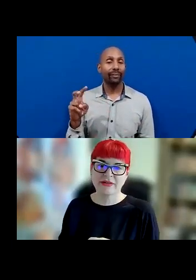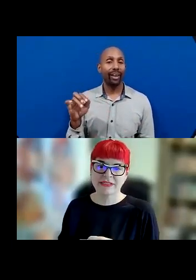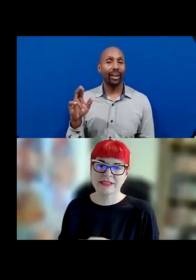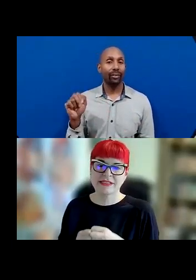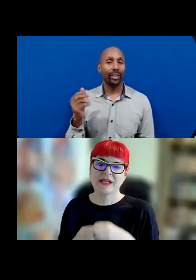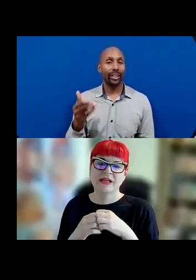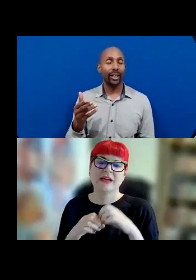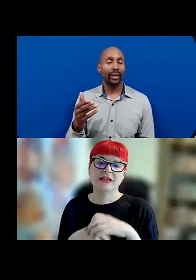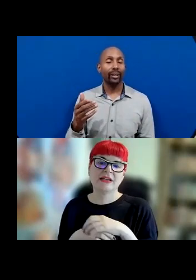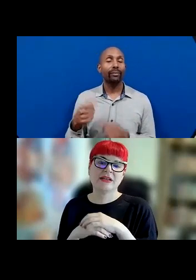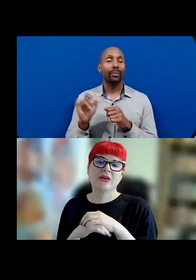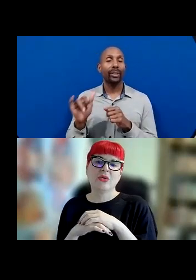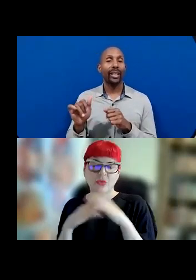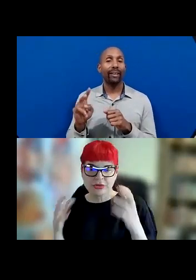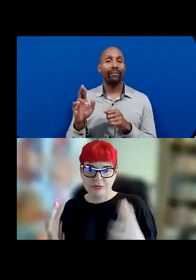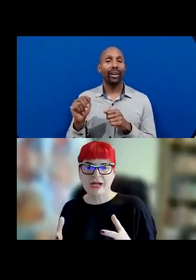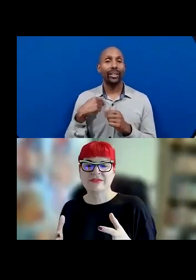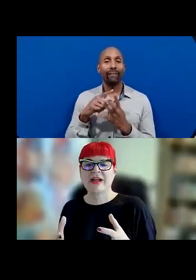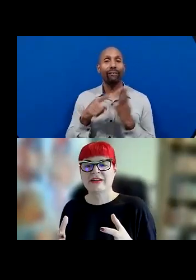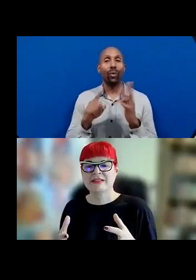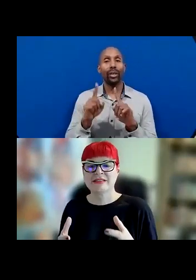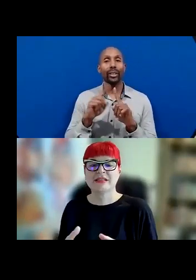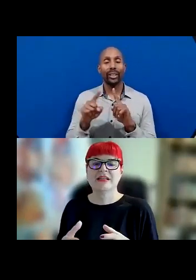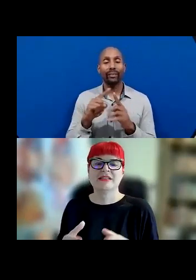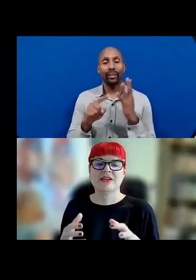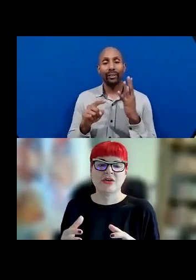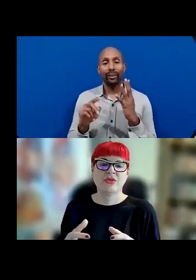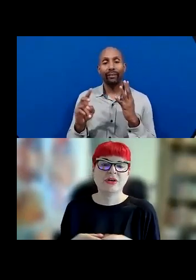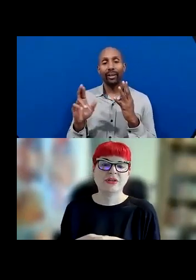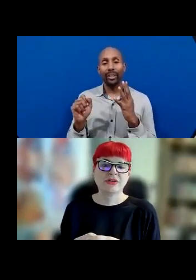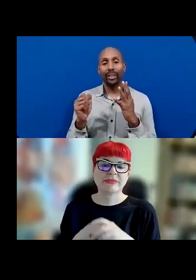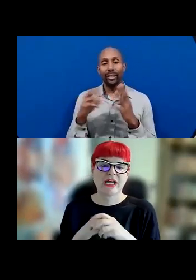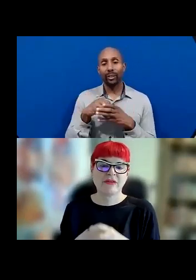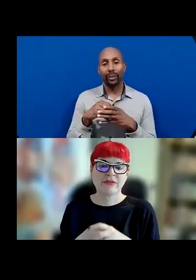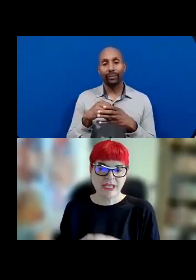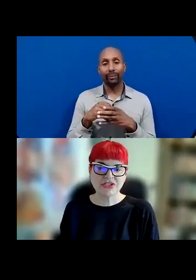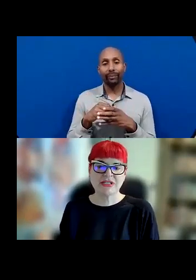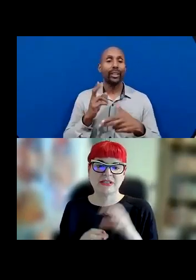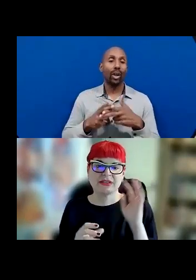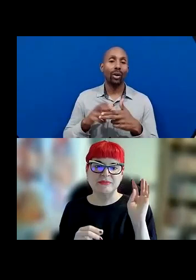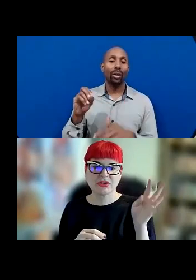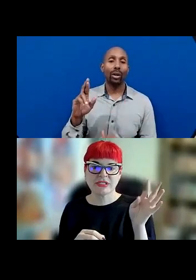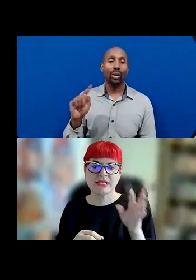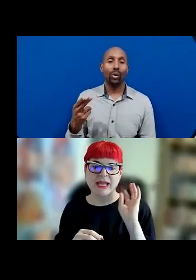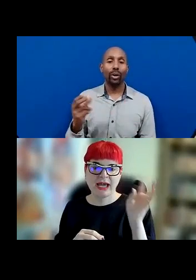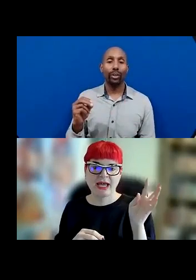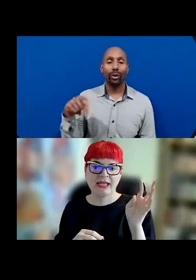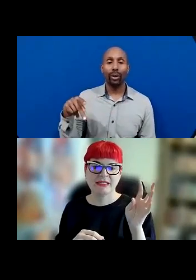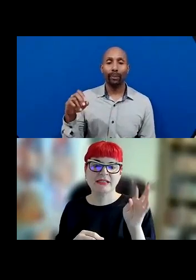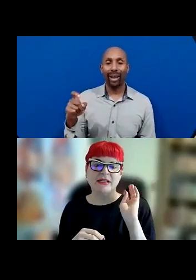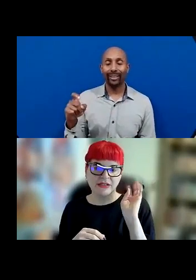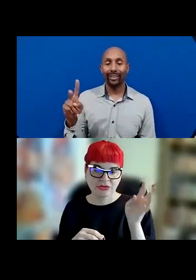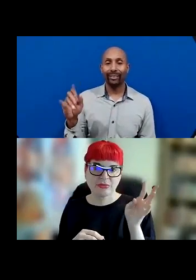different viruses, cousin orthopox virus. So there was confirmation that this person